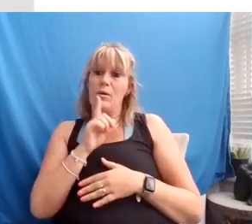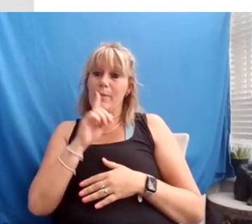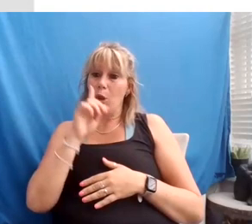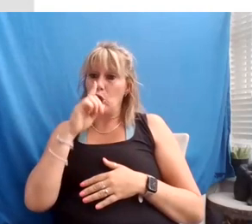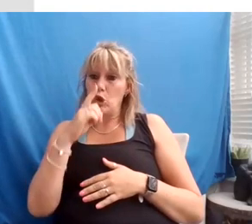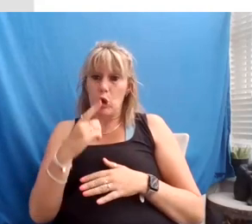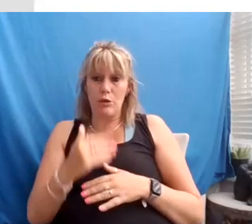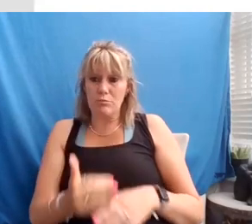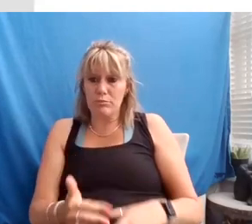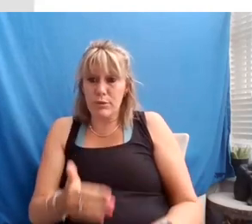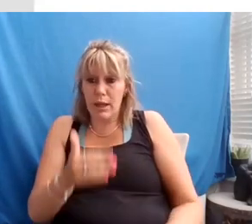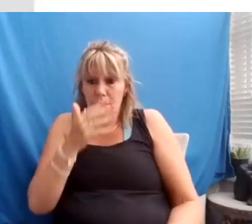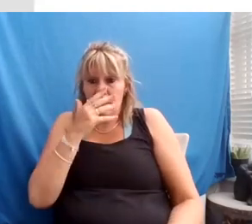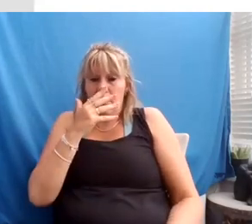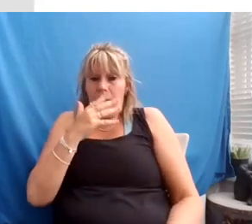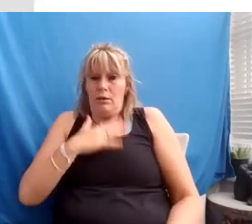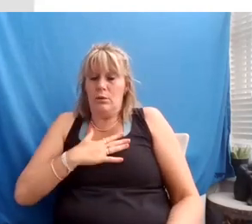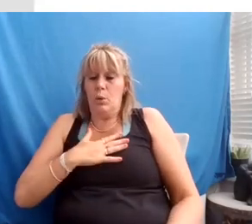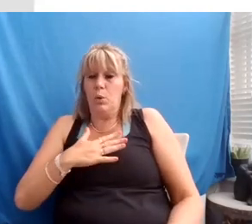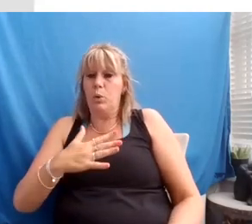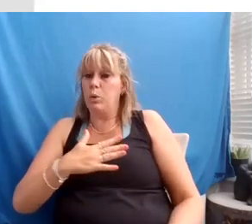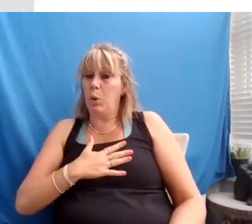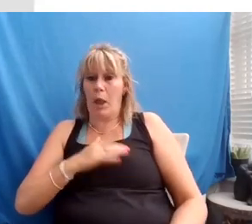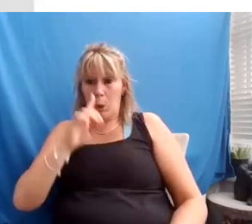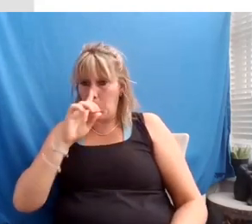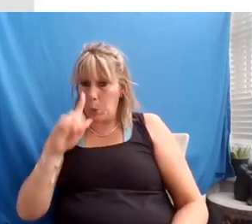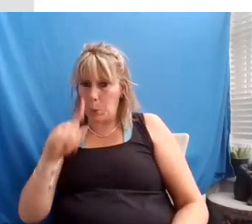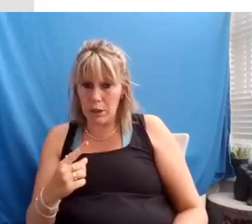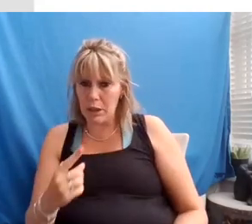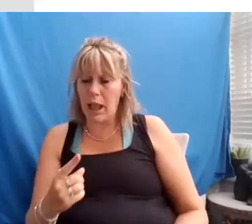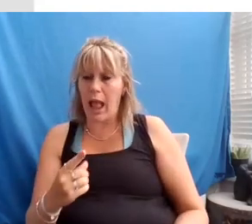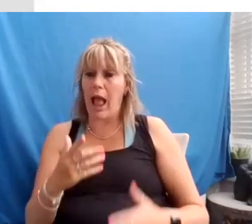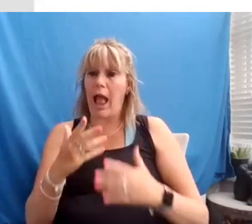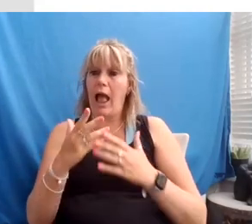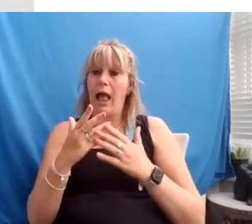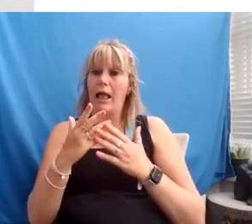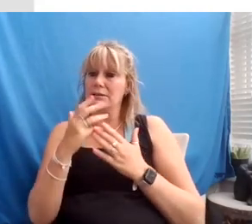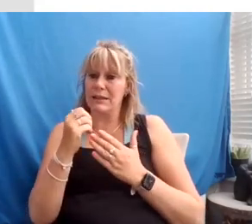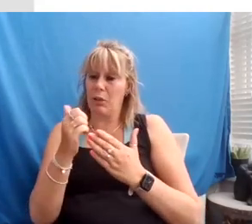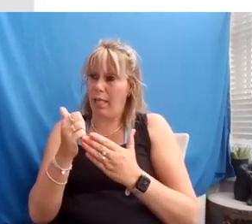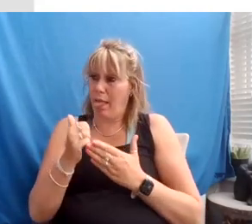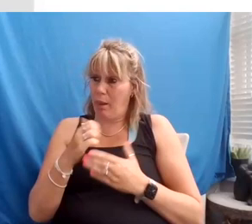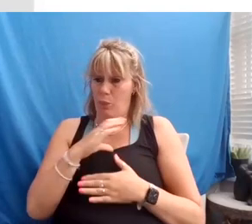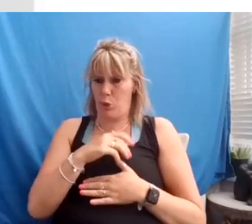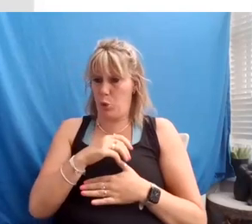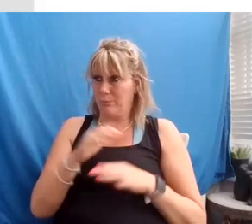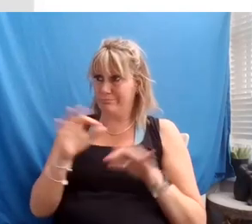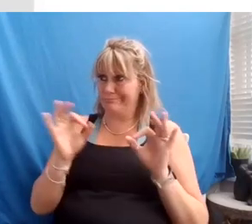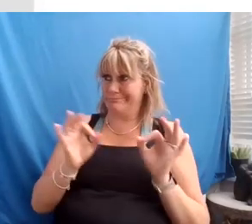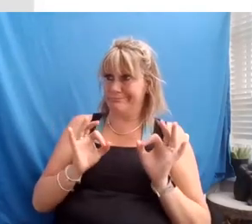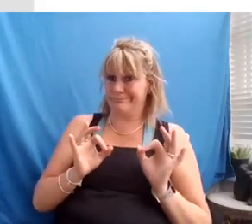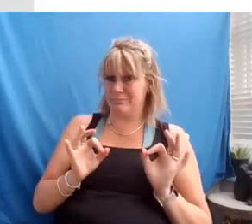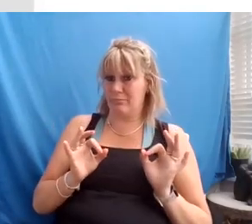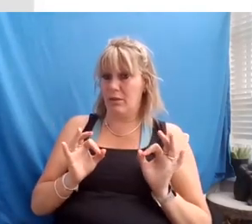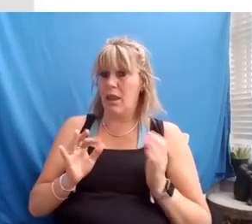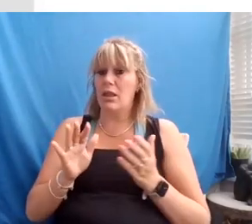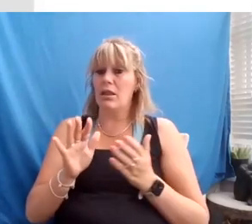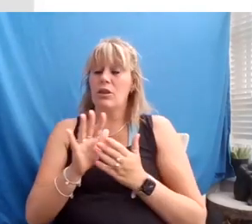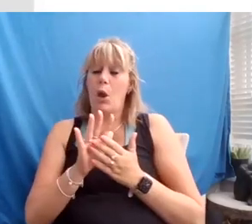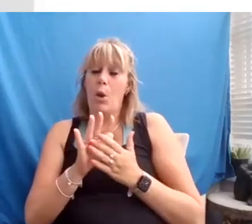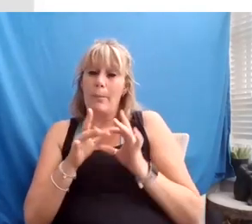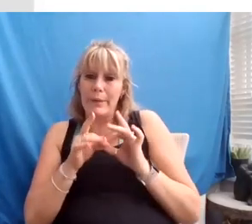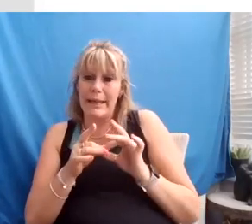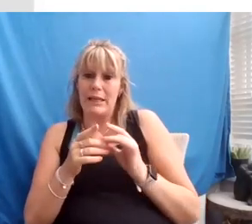breathe. And they also didn't get much union help either. So it was a story that